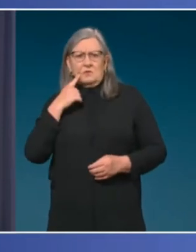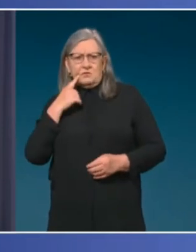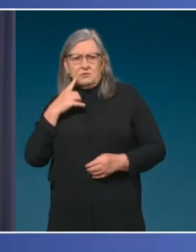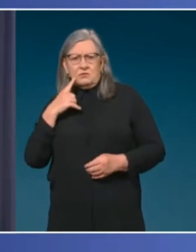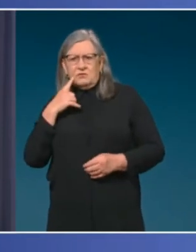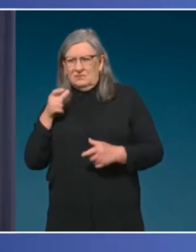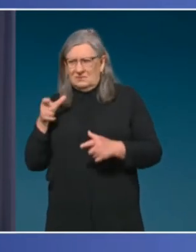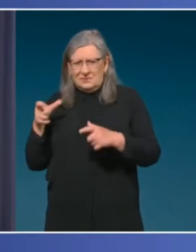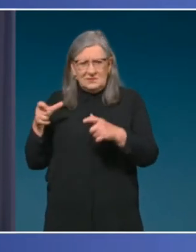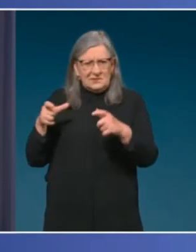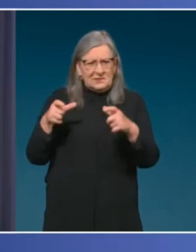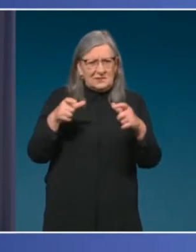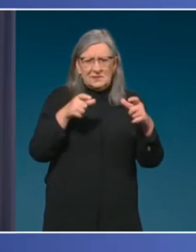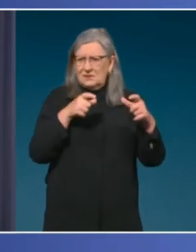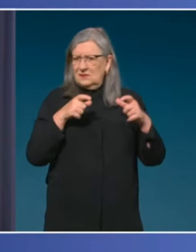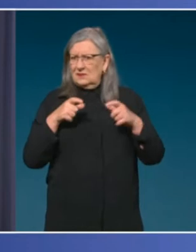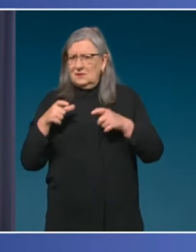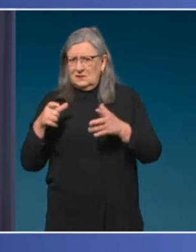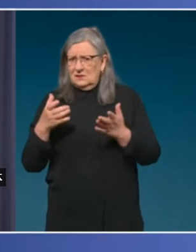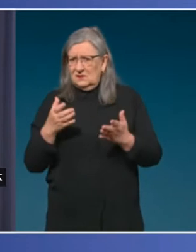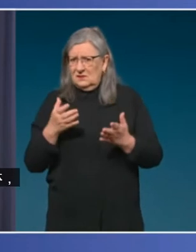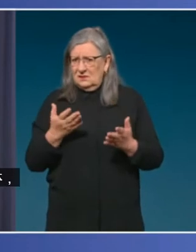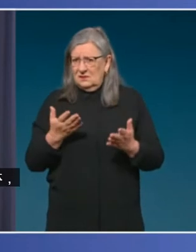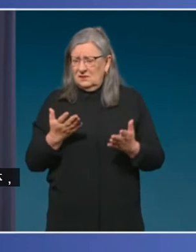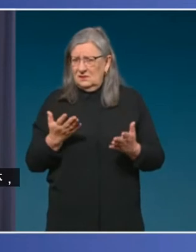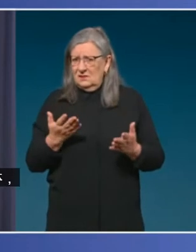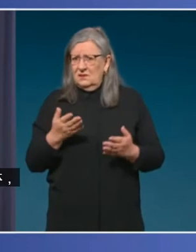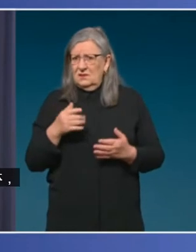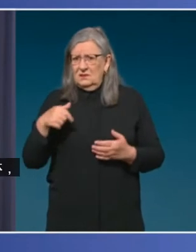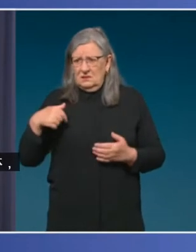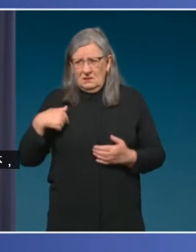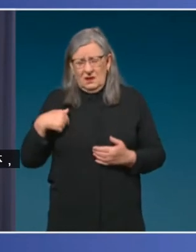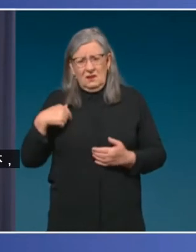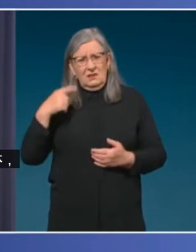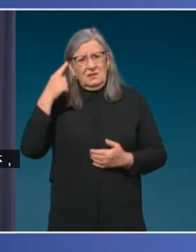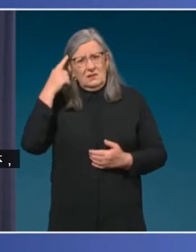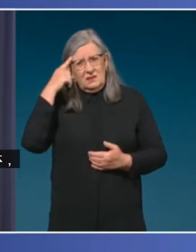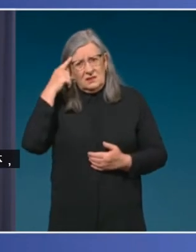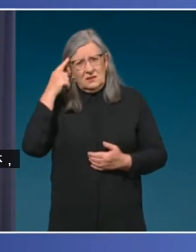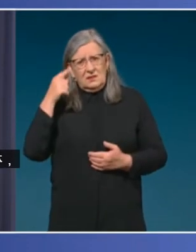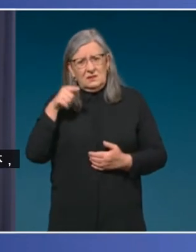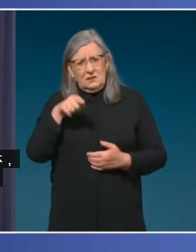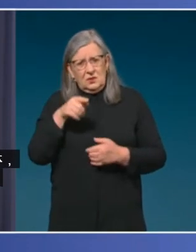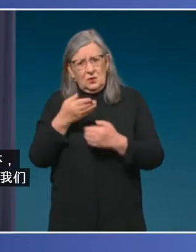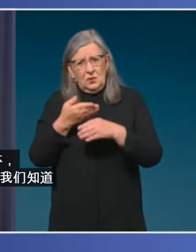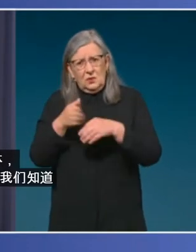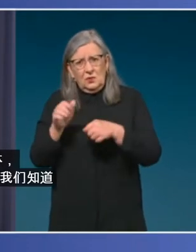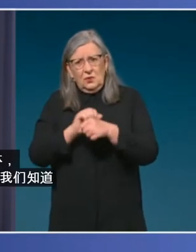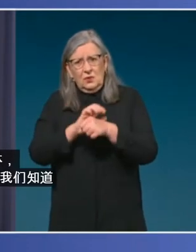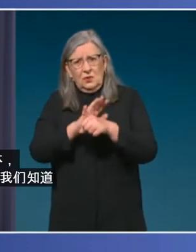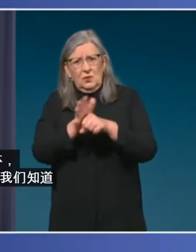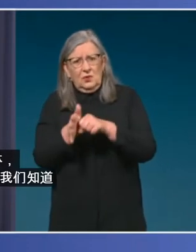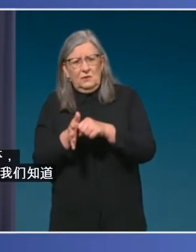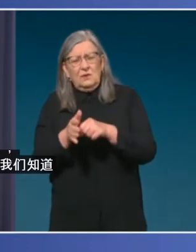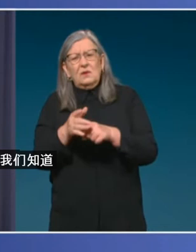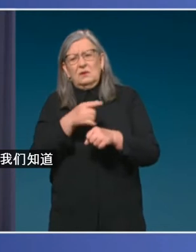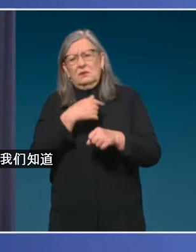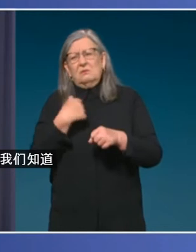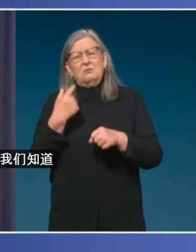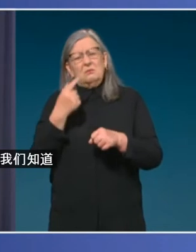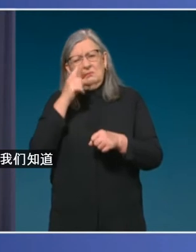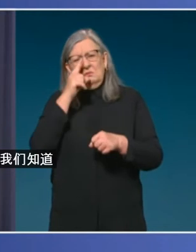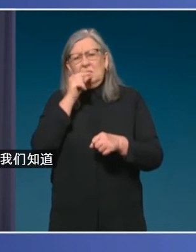view is that whilst it's an emerging variant, it's a manageable variant. We know that